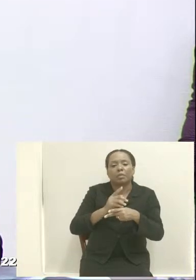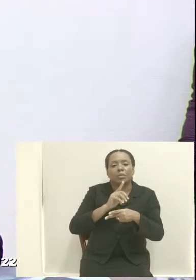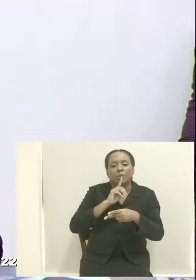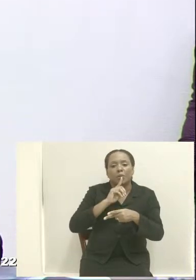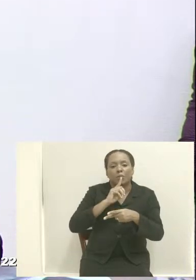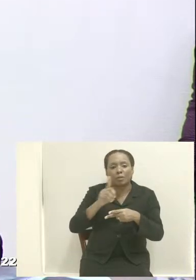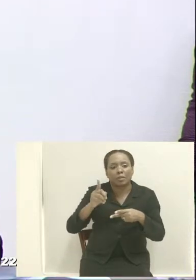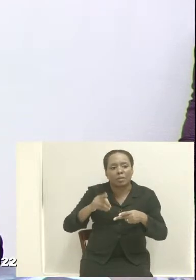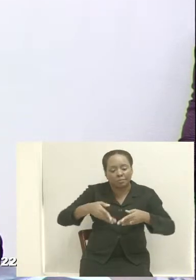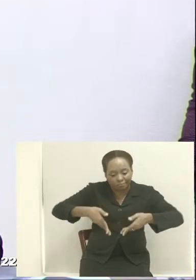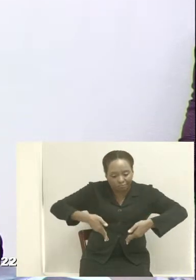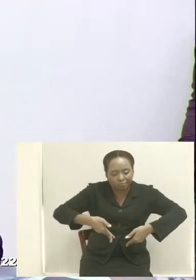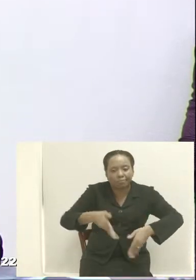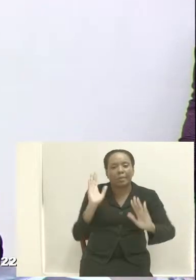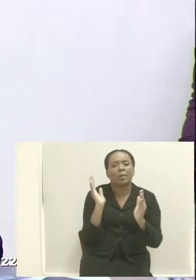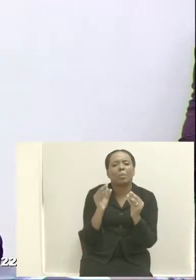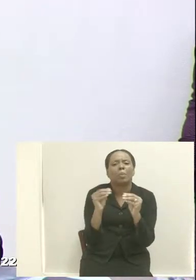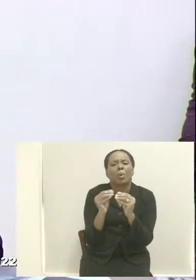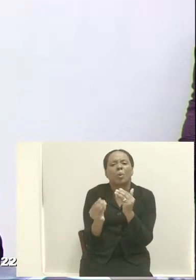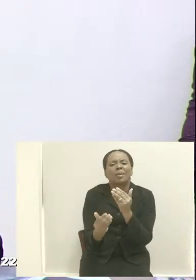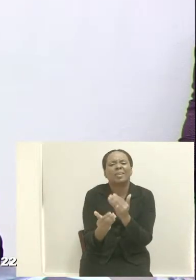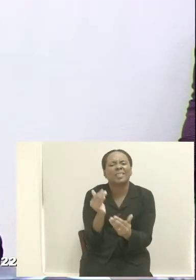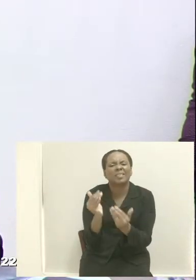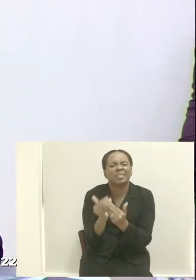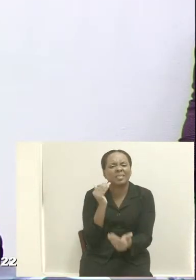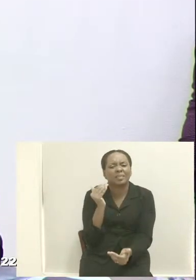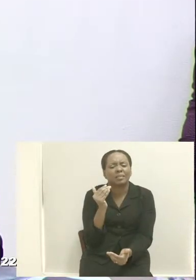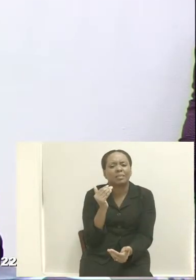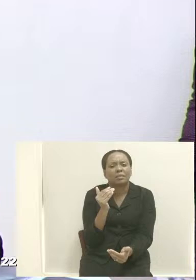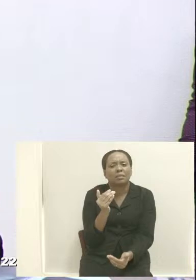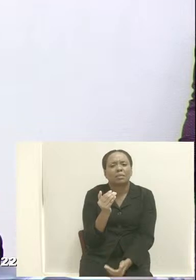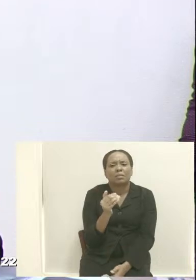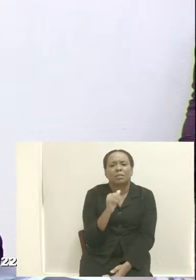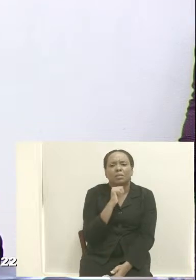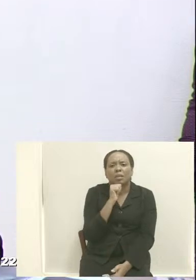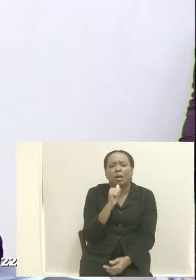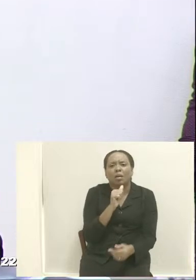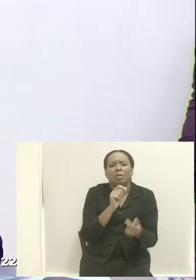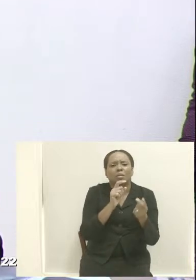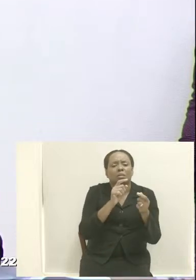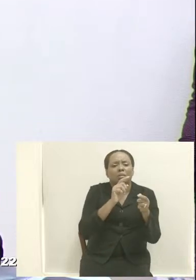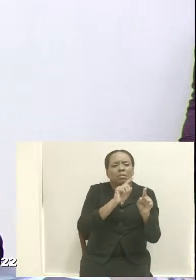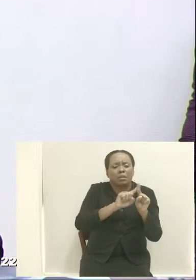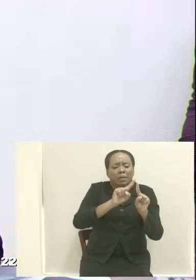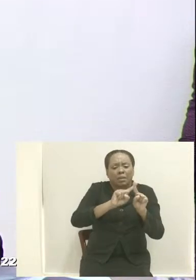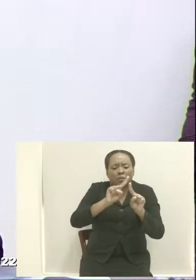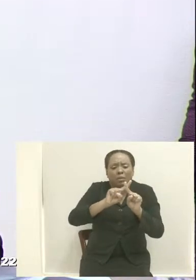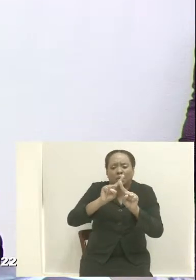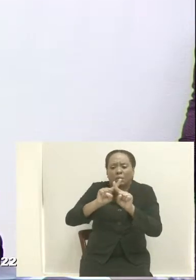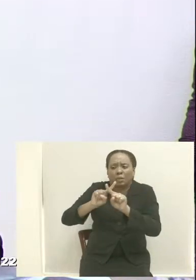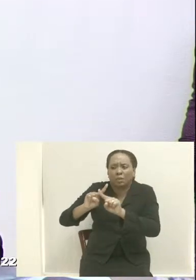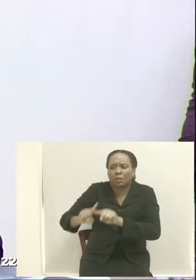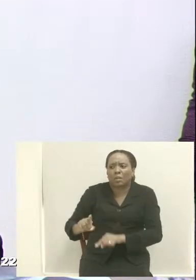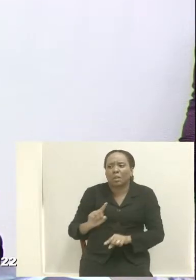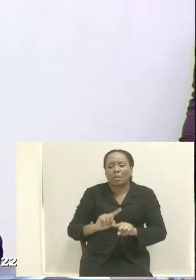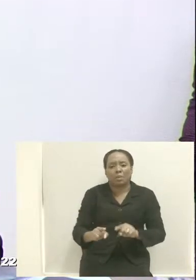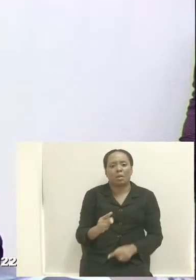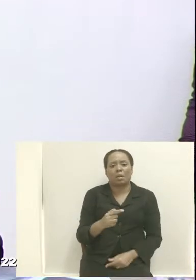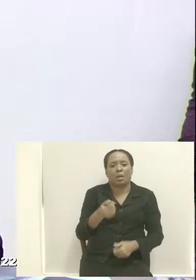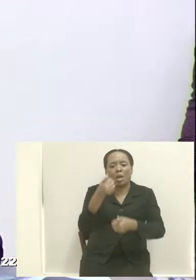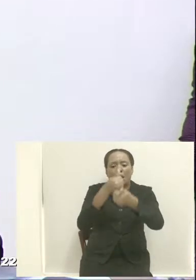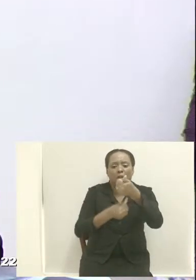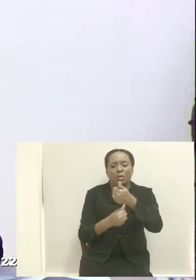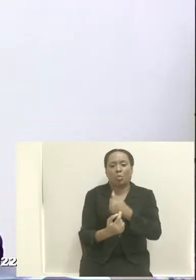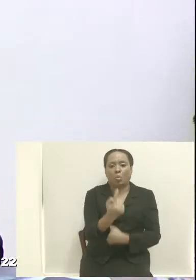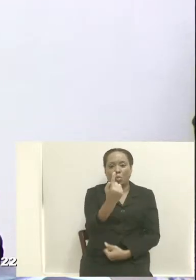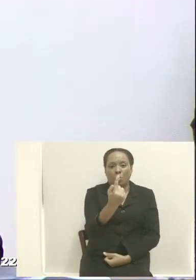hallmarks and the push for our ministry during the next 24 months. The project has a duration of 24 months. And